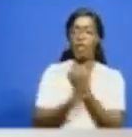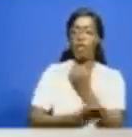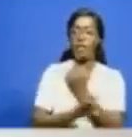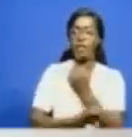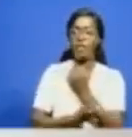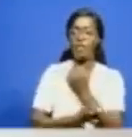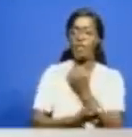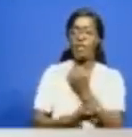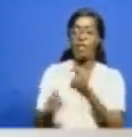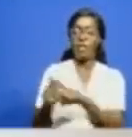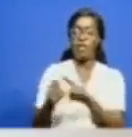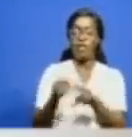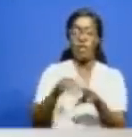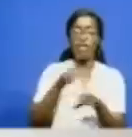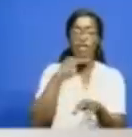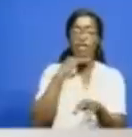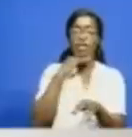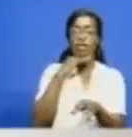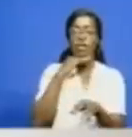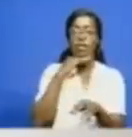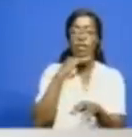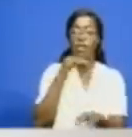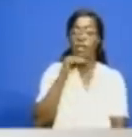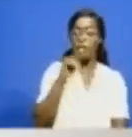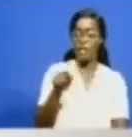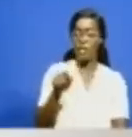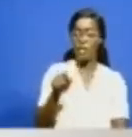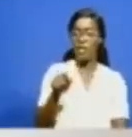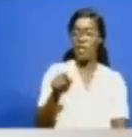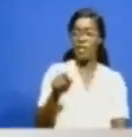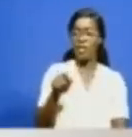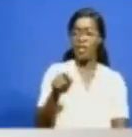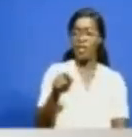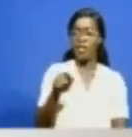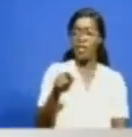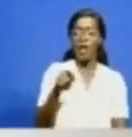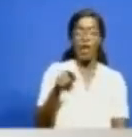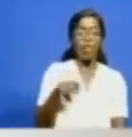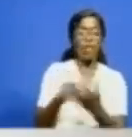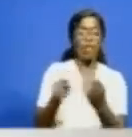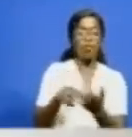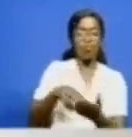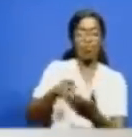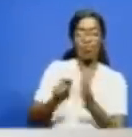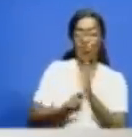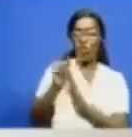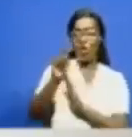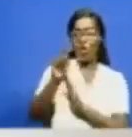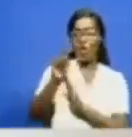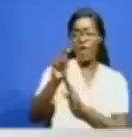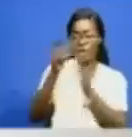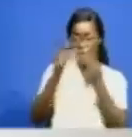And even in death, Mzee Nyachae undoubtedly stands tall amongst